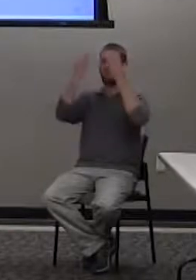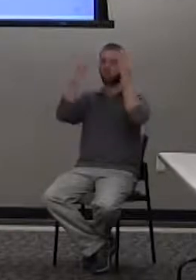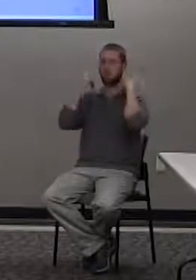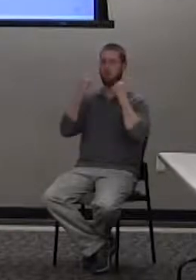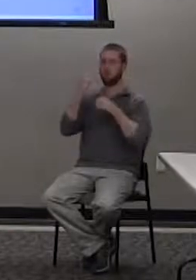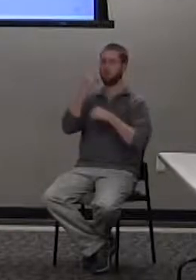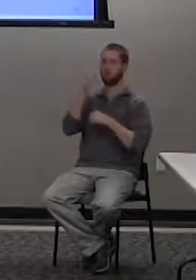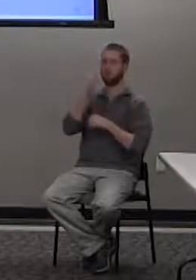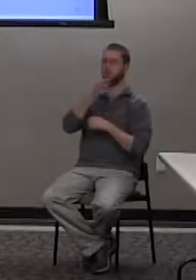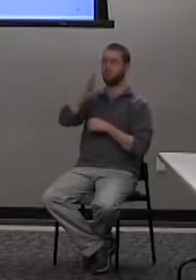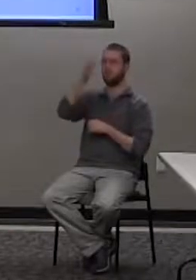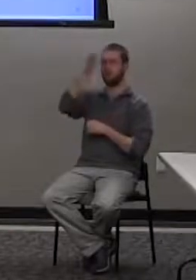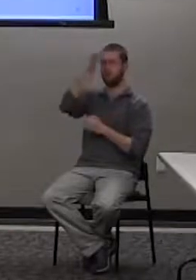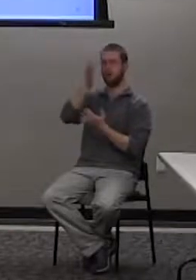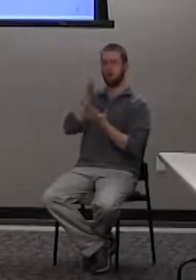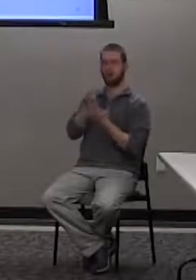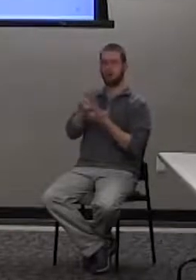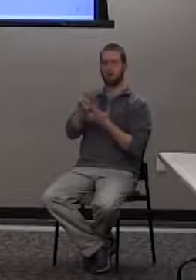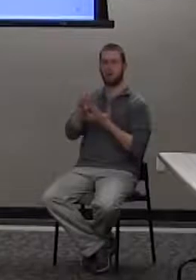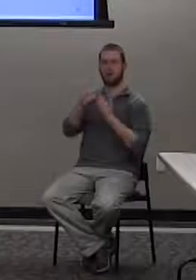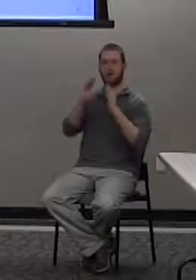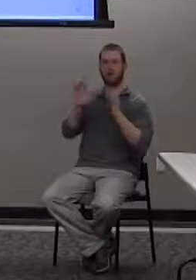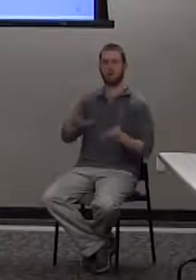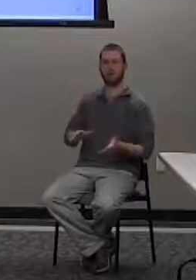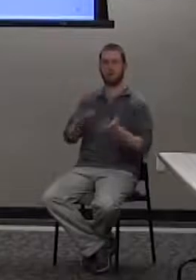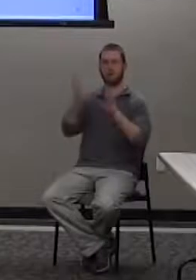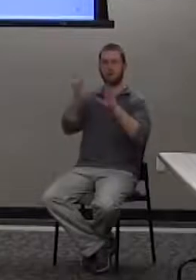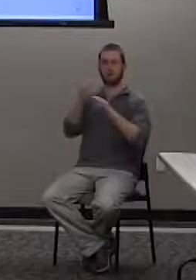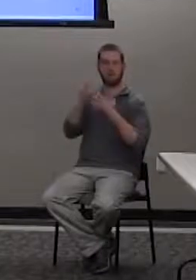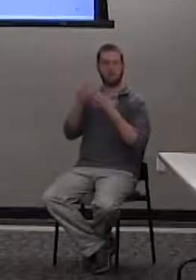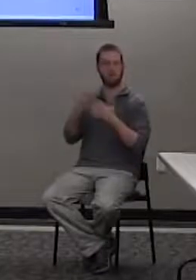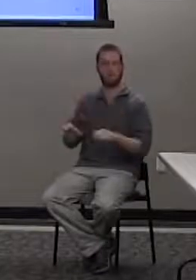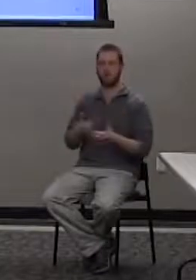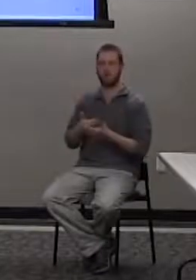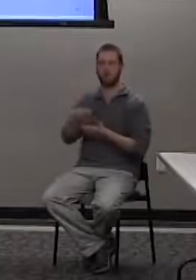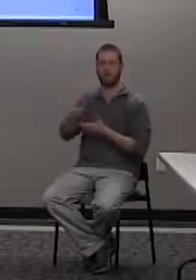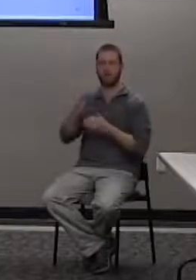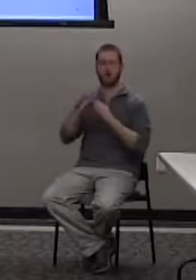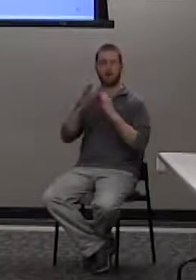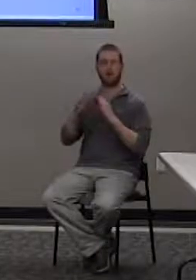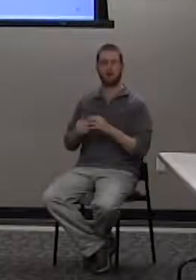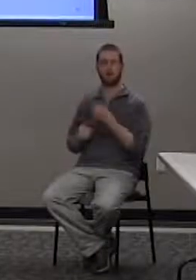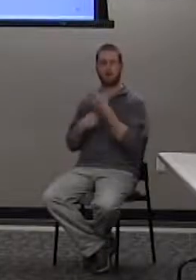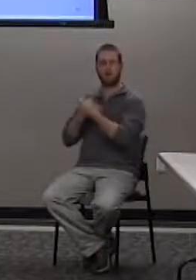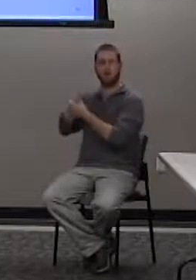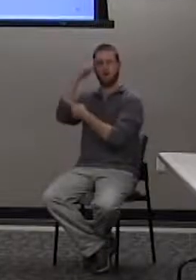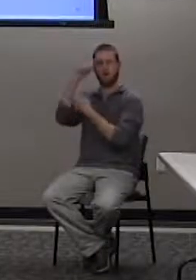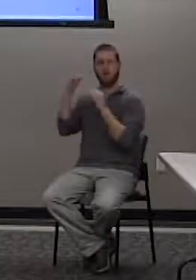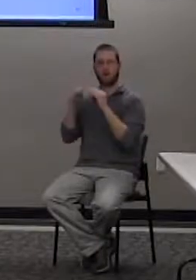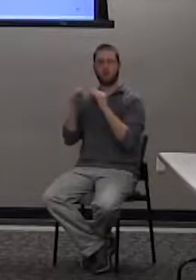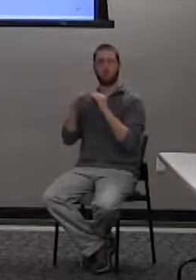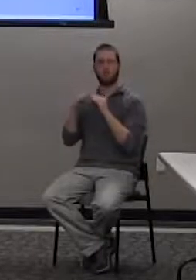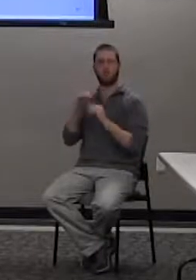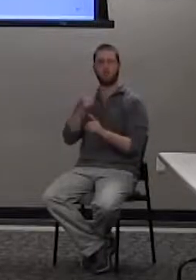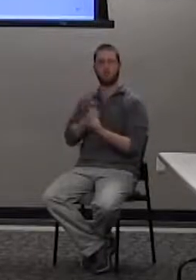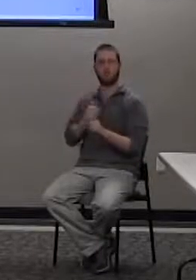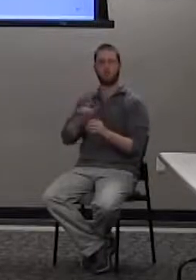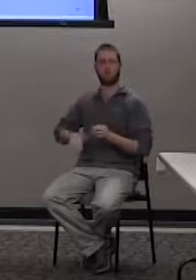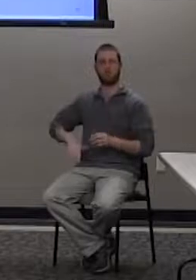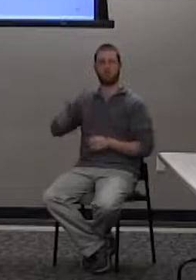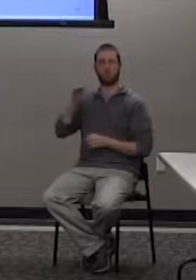their parents go through the housing mess. Yes. They don't want to buy a house. I equate it to people who grew up in the Great